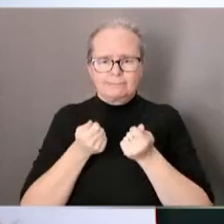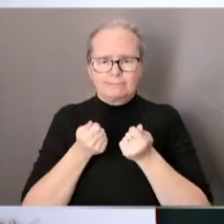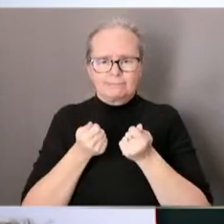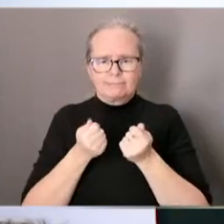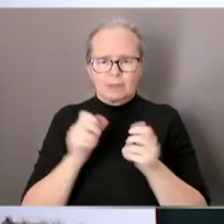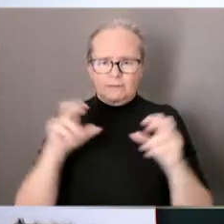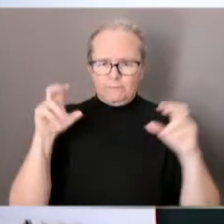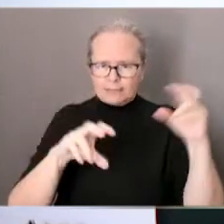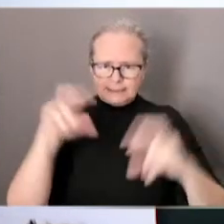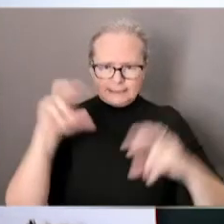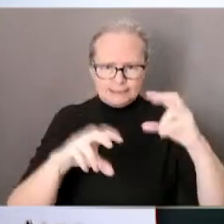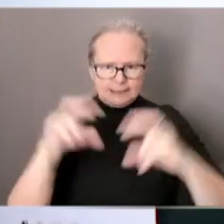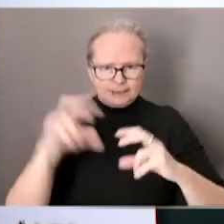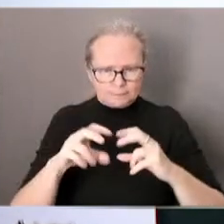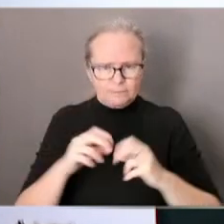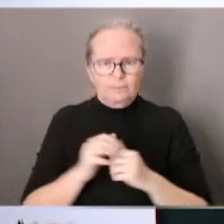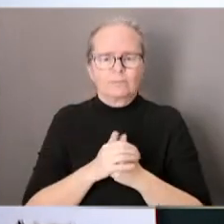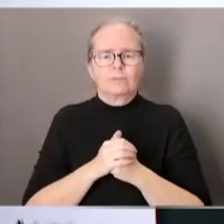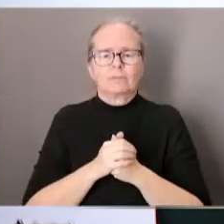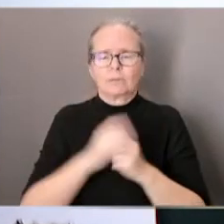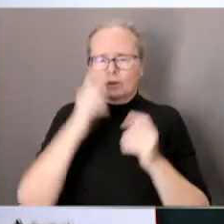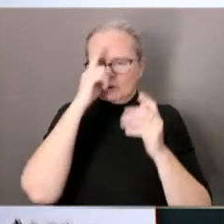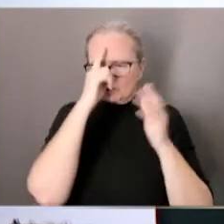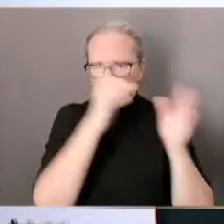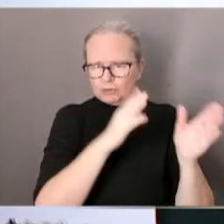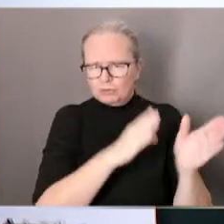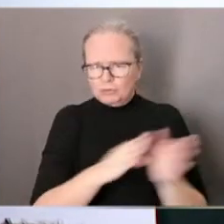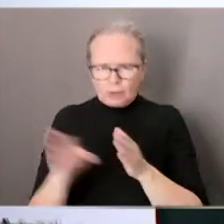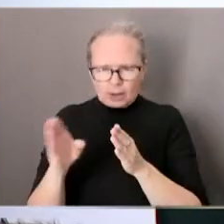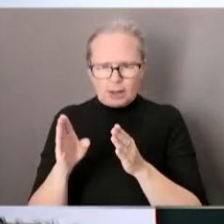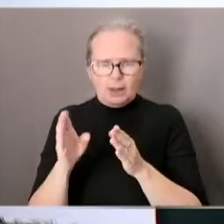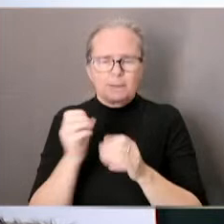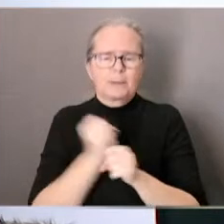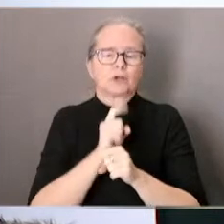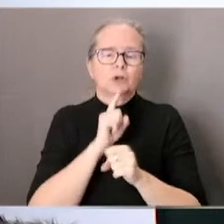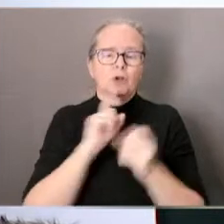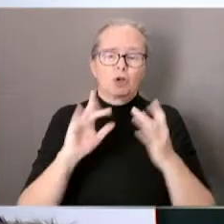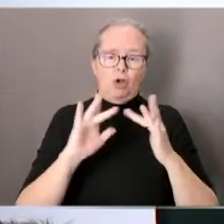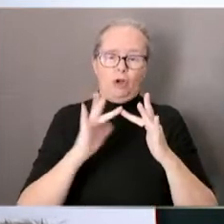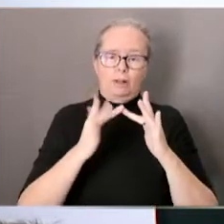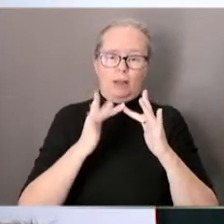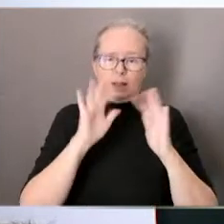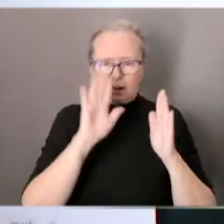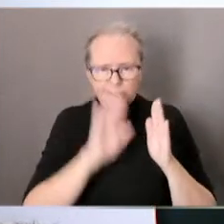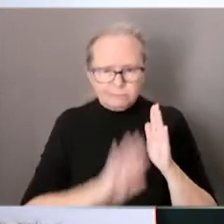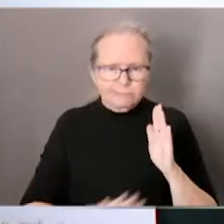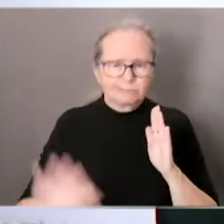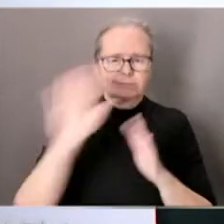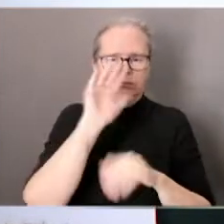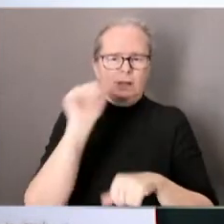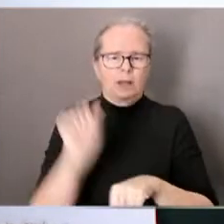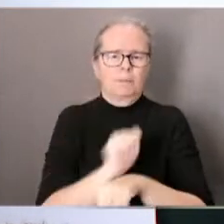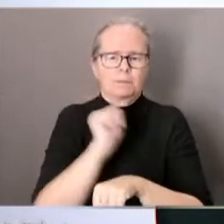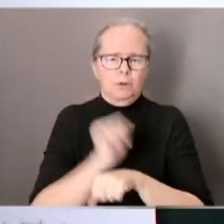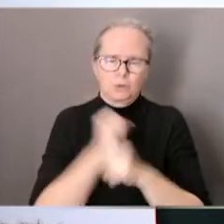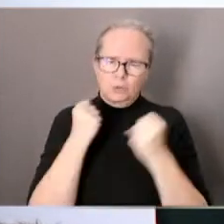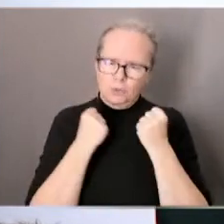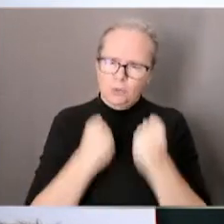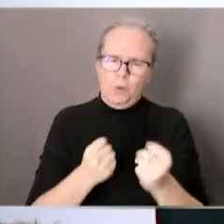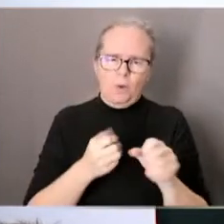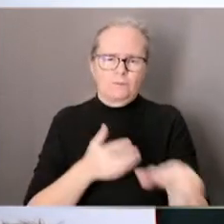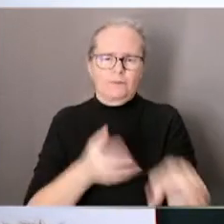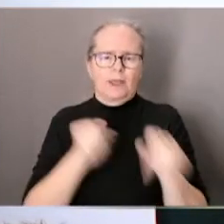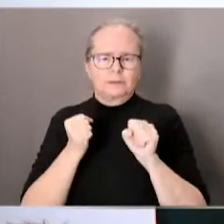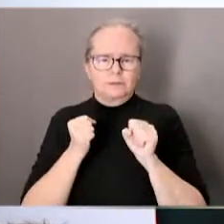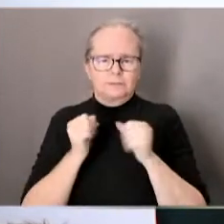of Alberta has broadband service availability by 2026 ending the digital divide and enabling rural businesses to